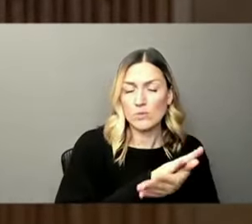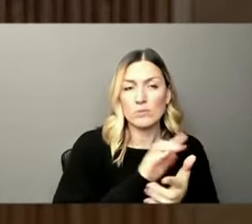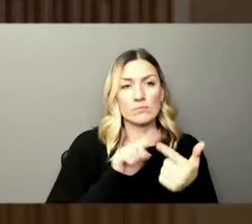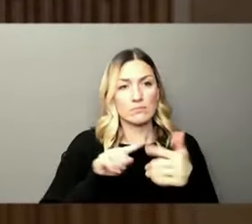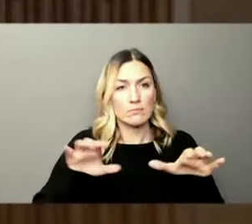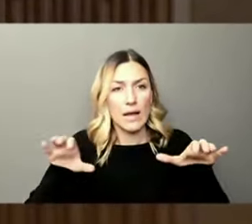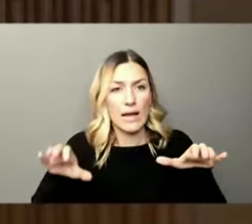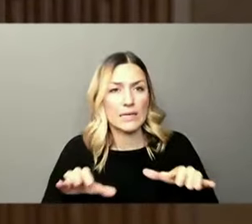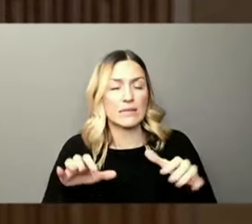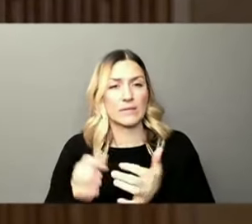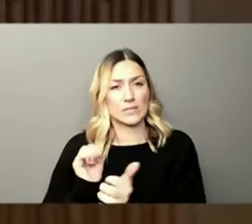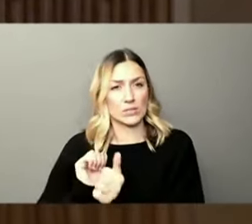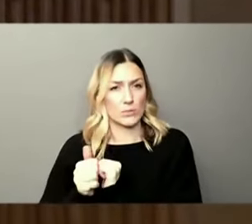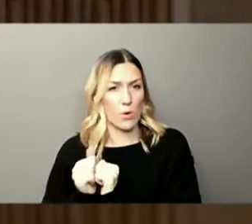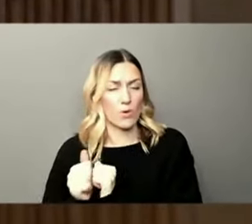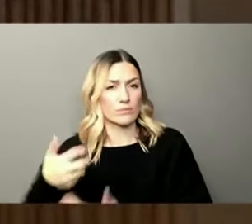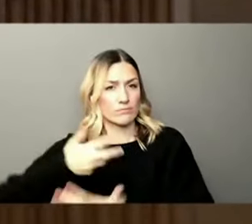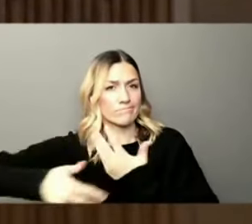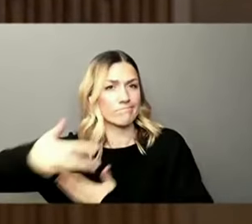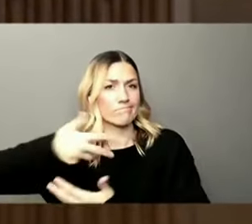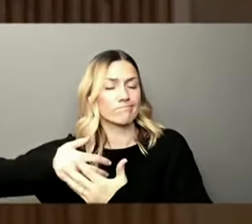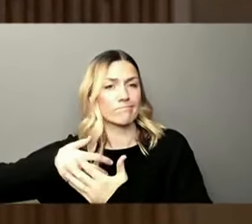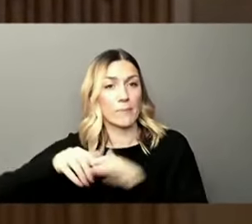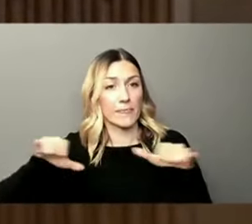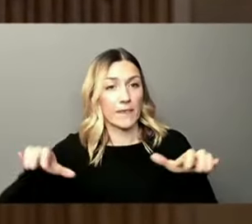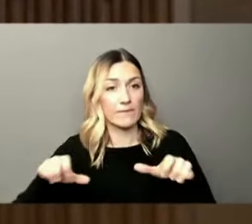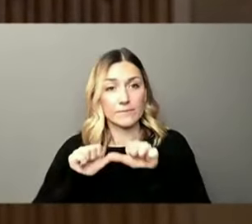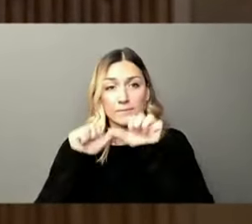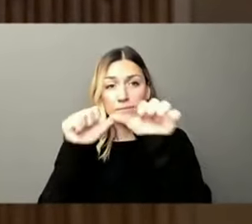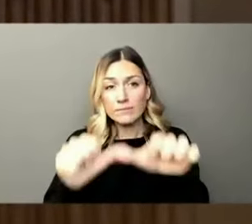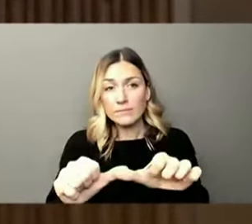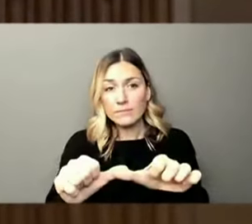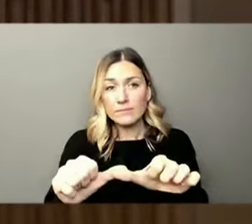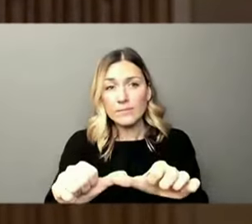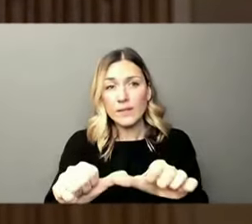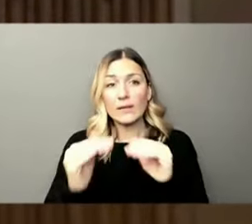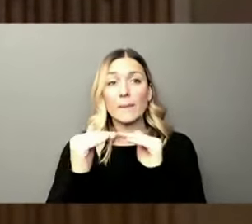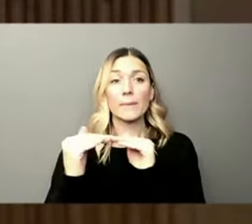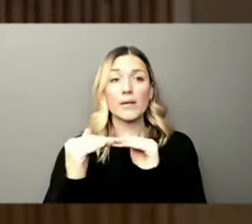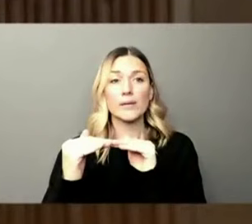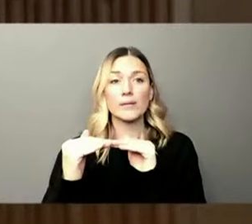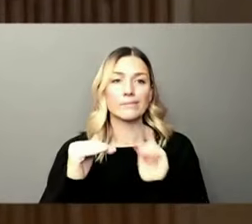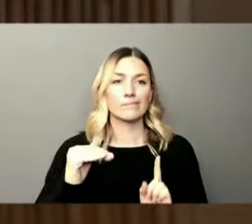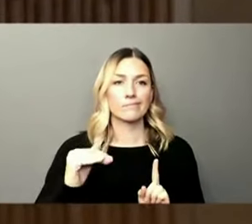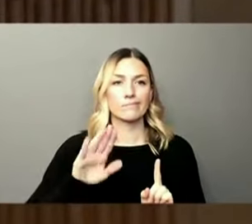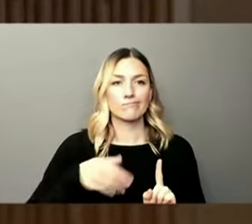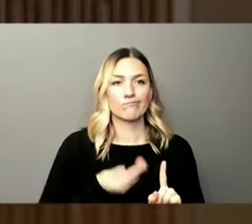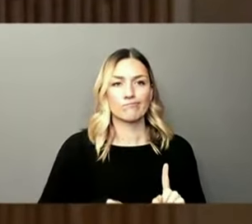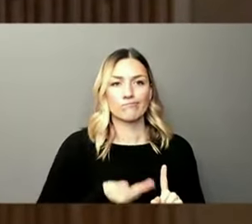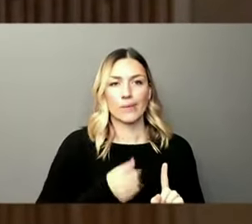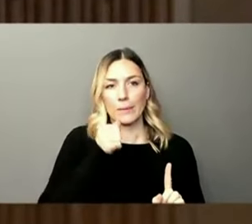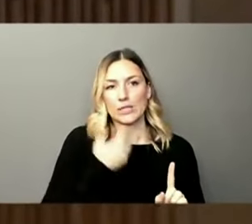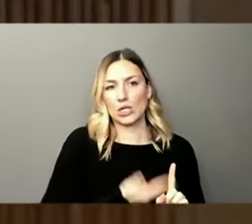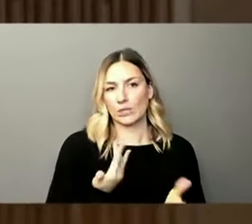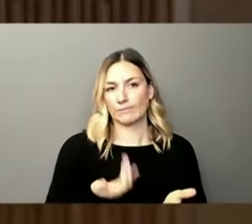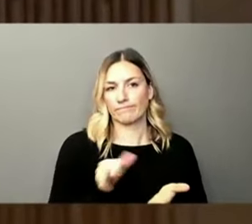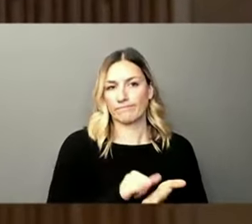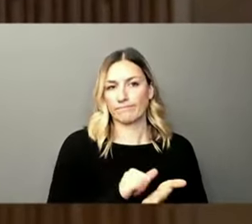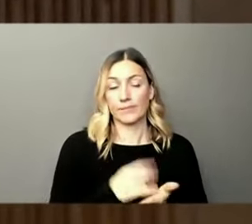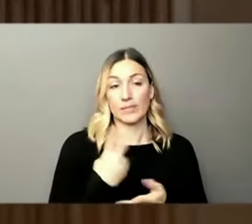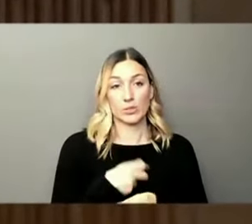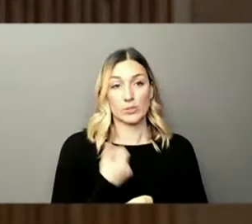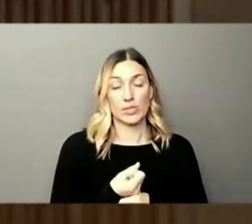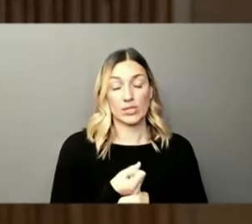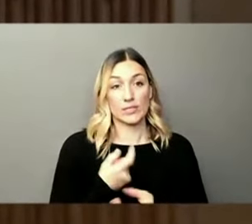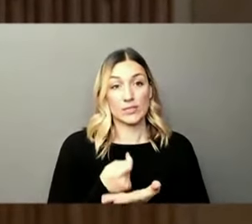sports, and friends, activities that continue for my daughter's peers, but not for her. After 2 years of treatment, my daughter has seen